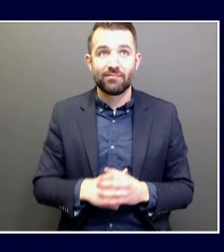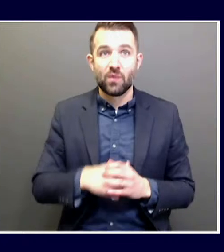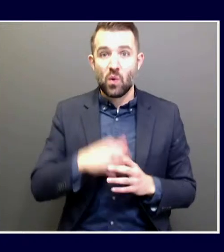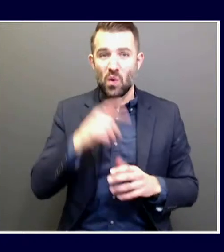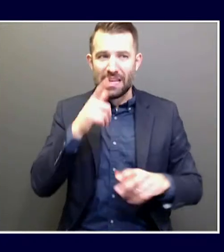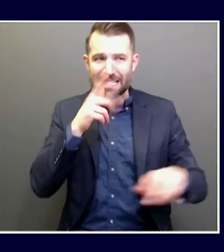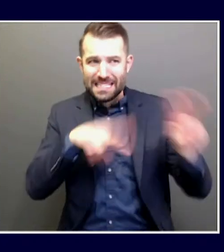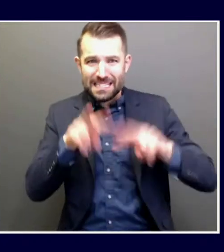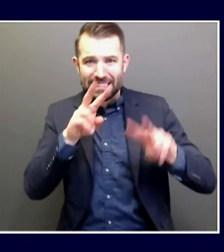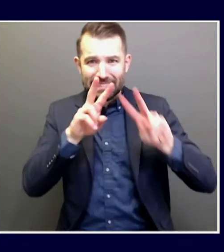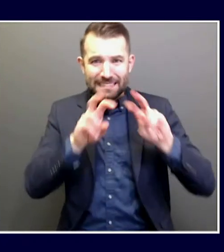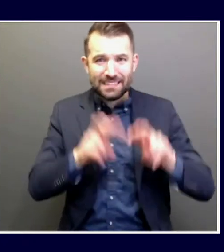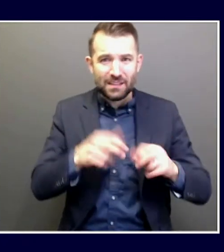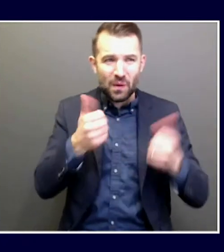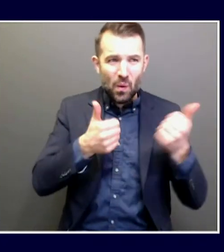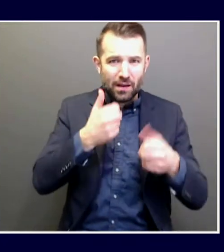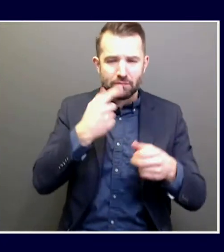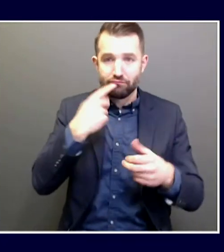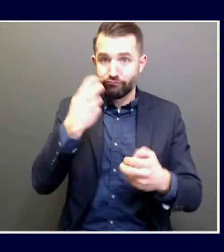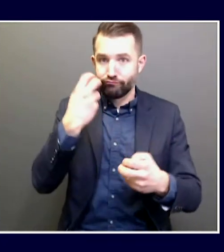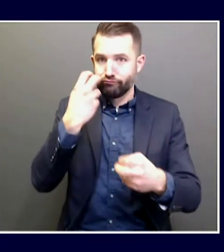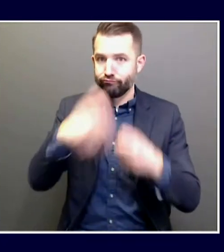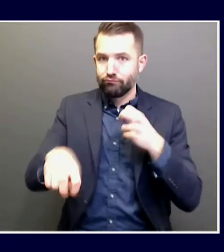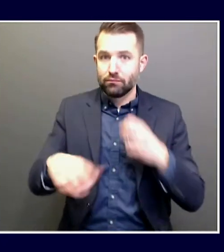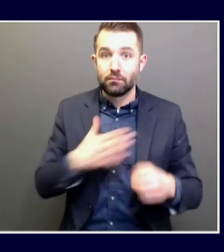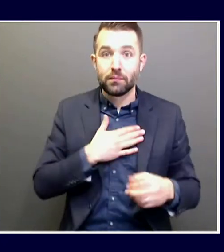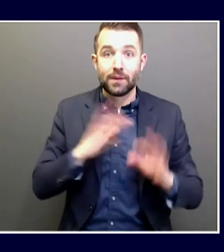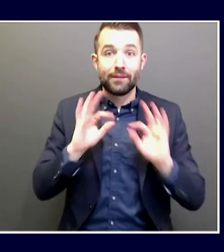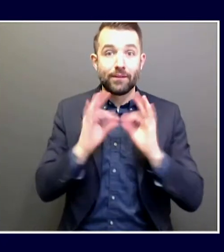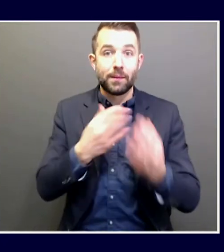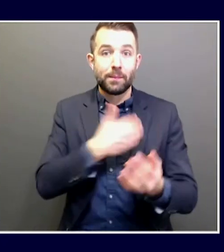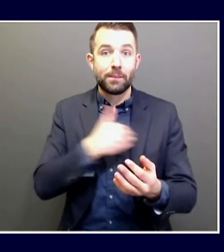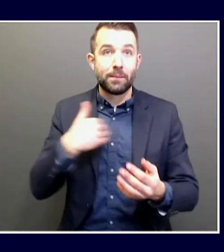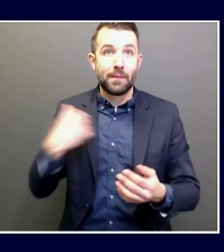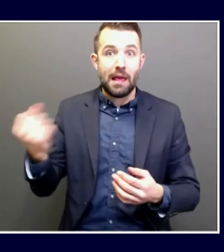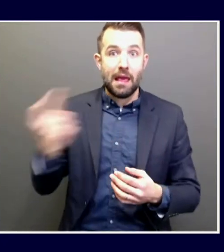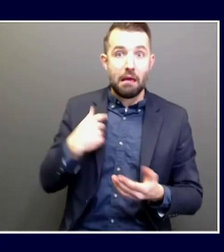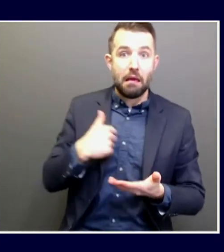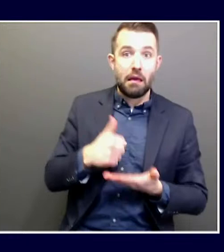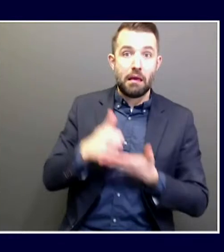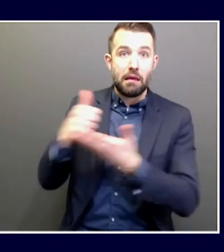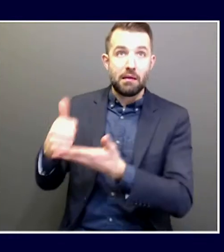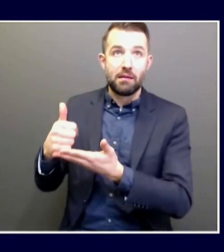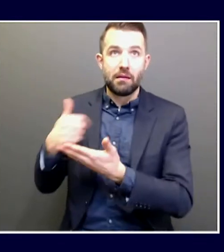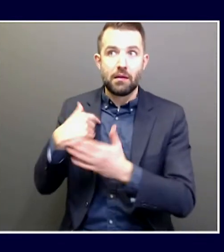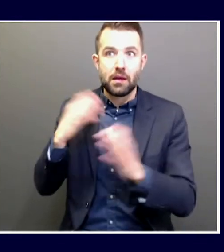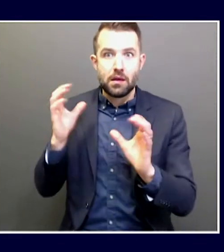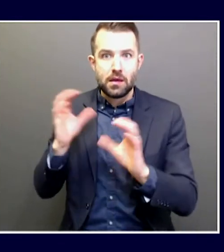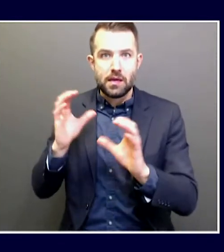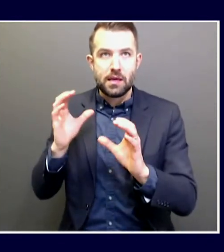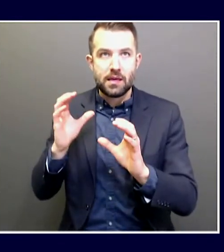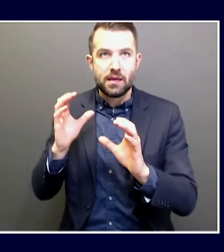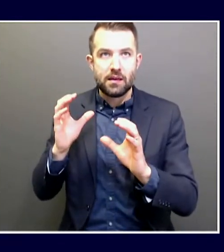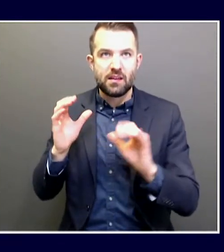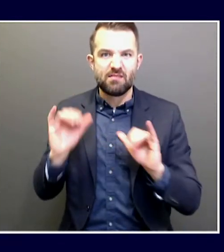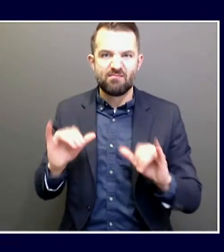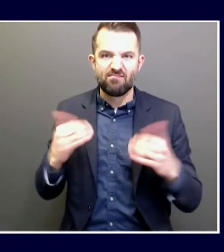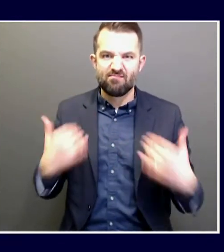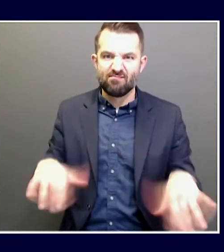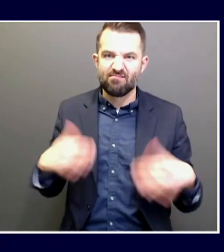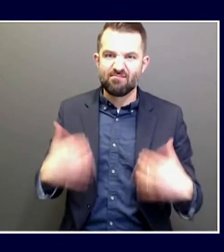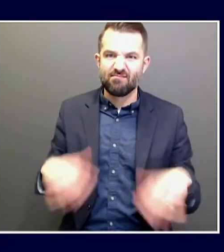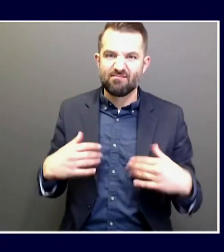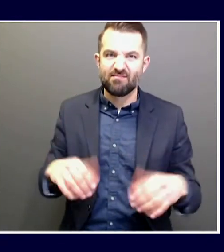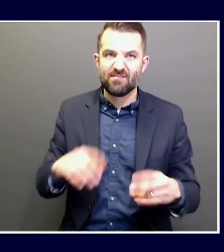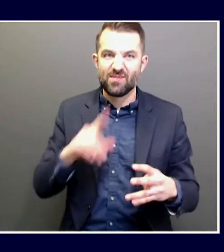even helping some of my own family members navigate that. There are some resources that are out there. Namely,